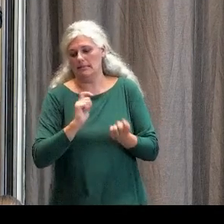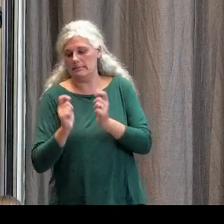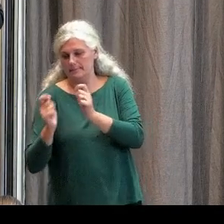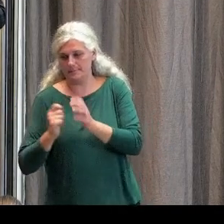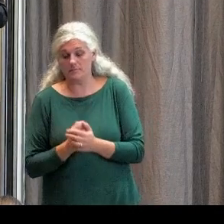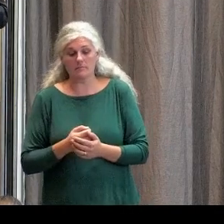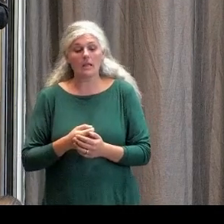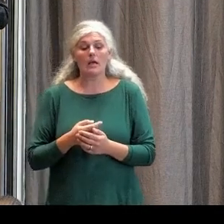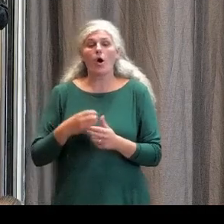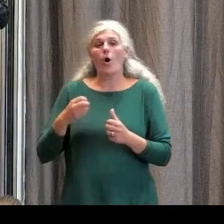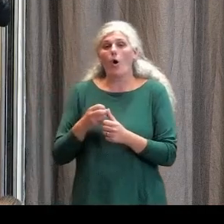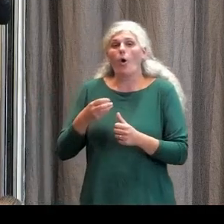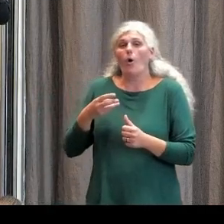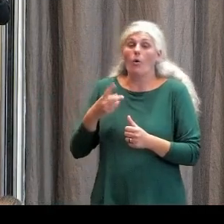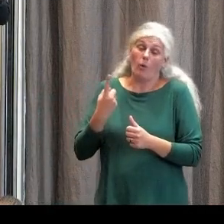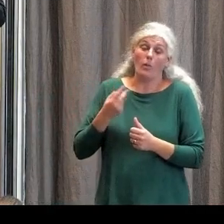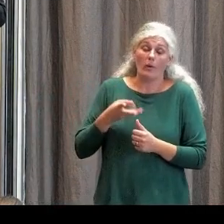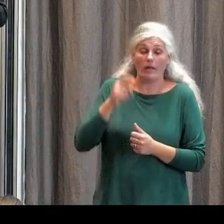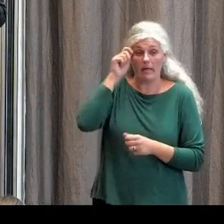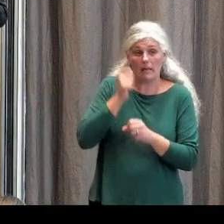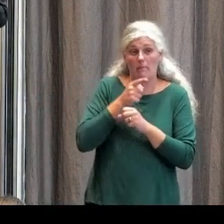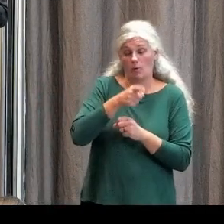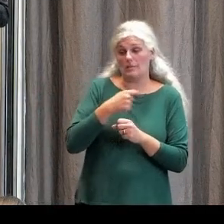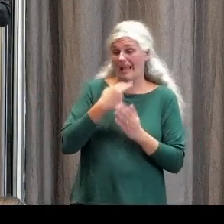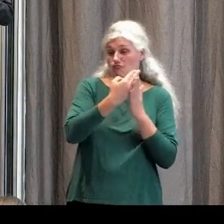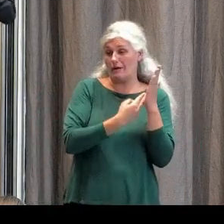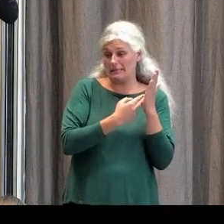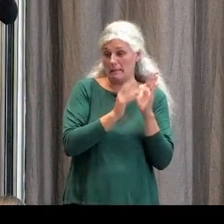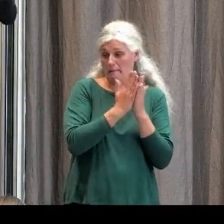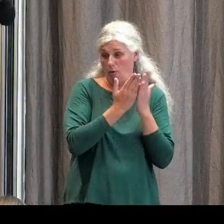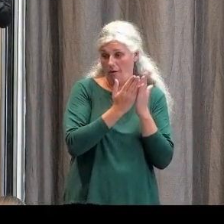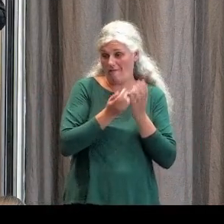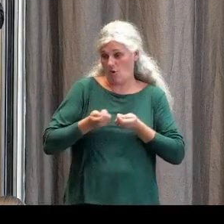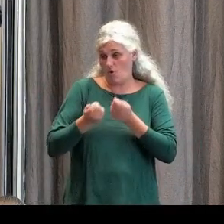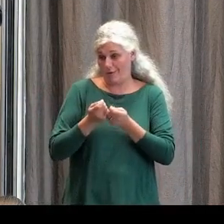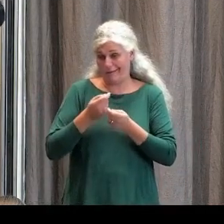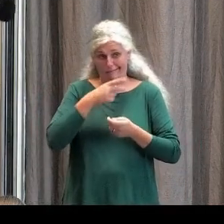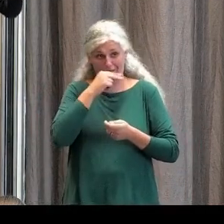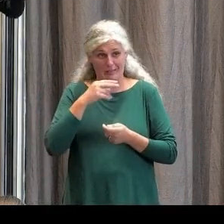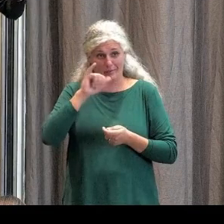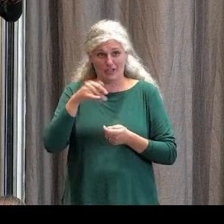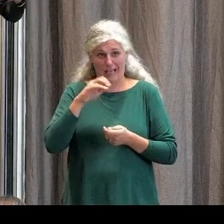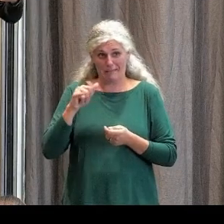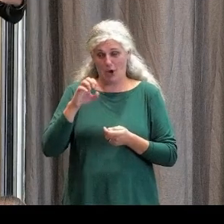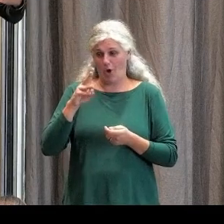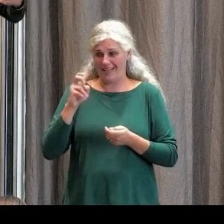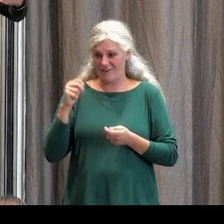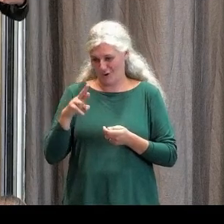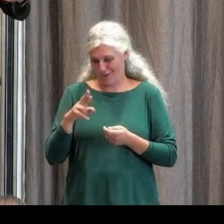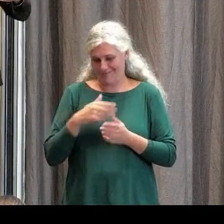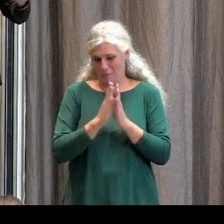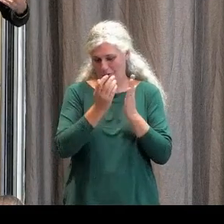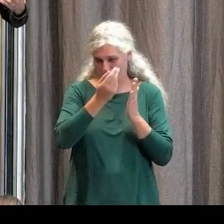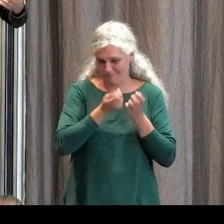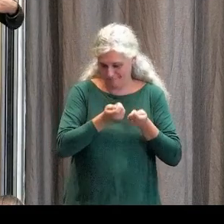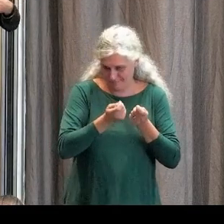One way to think of this is, if you think of a recipe book, your Jamie Oliver recipe book, that's got the information, right,